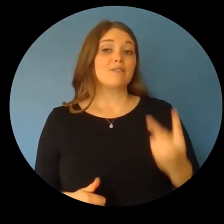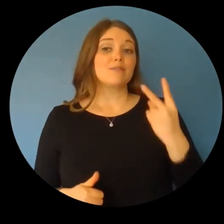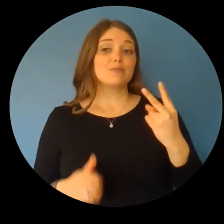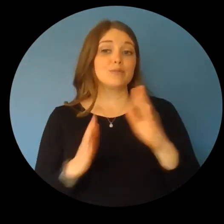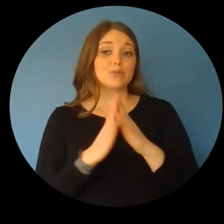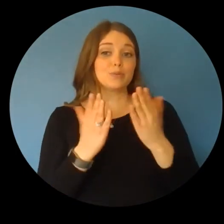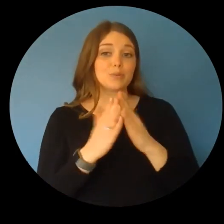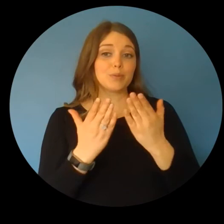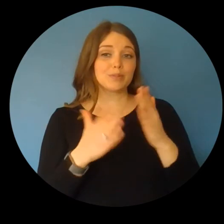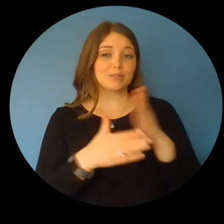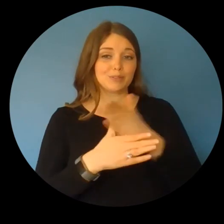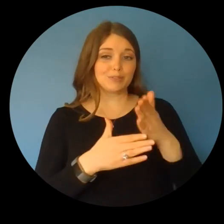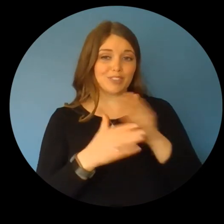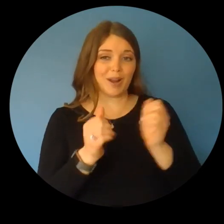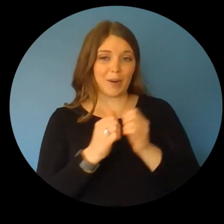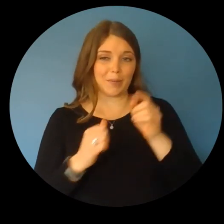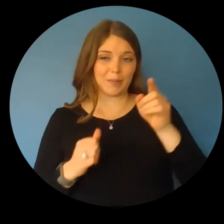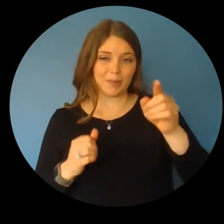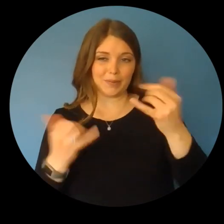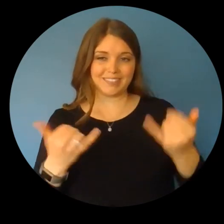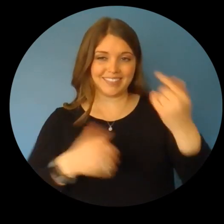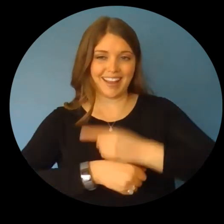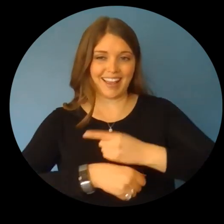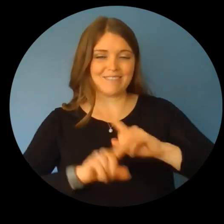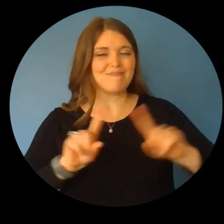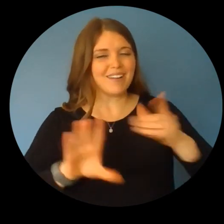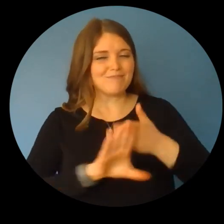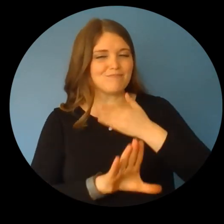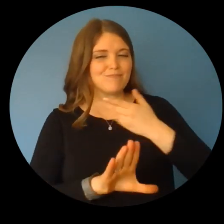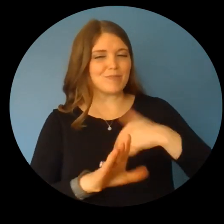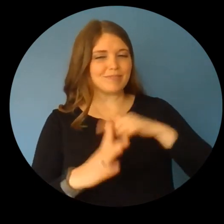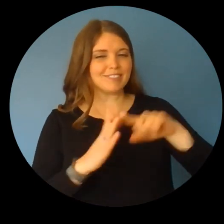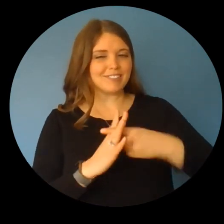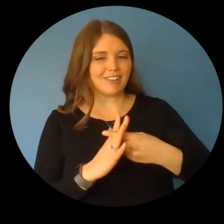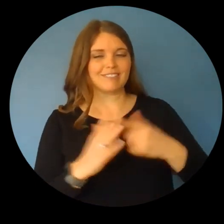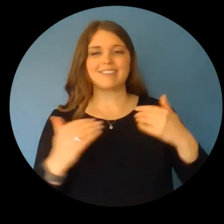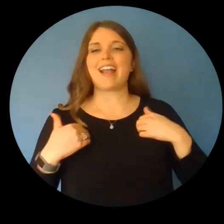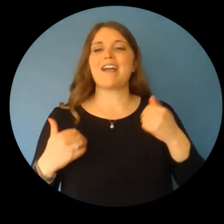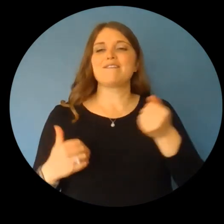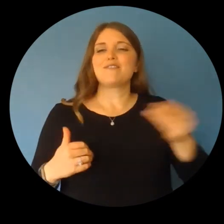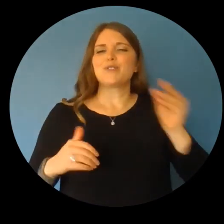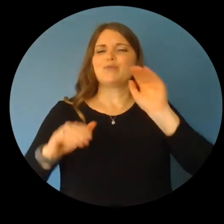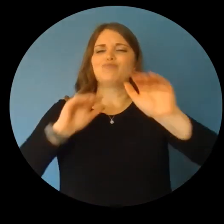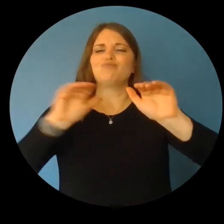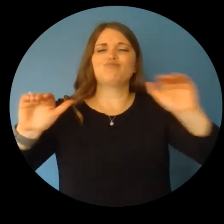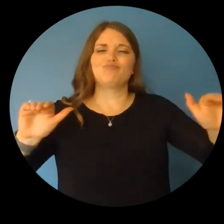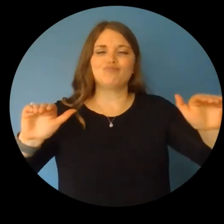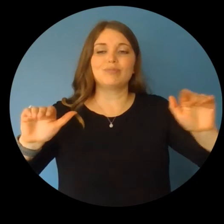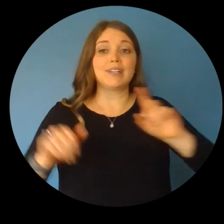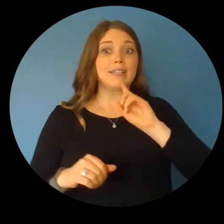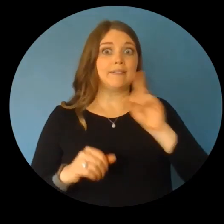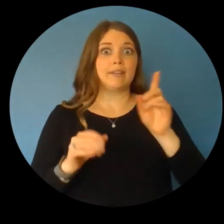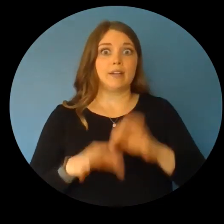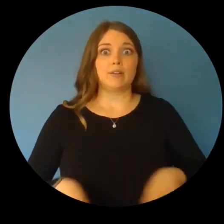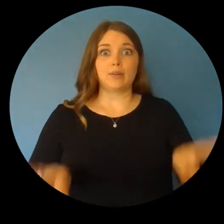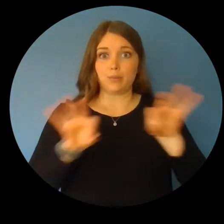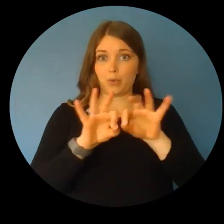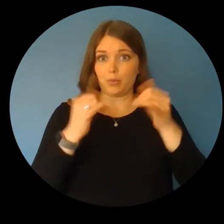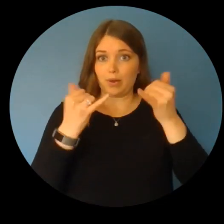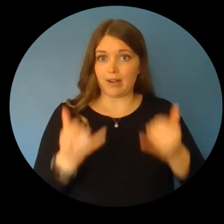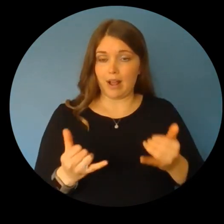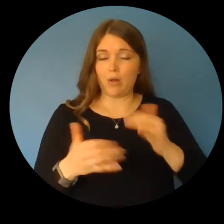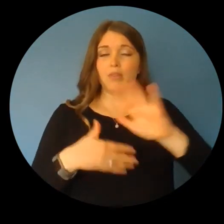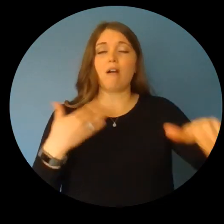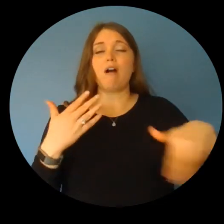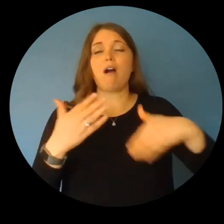you today. Before we get started on books, let me just give you a few reminders. So it's really important right now that all of